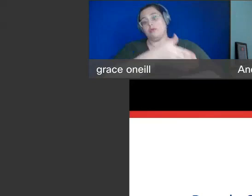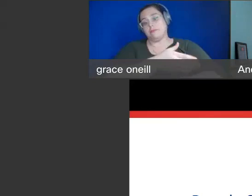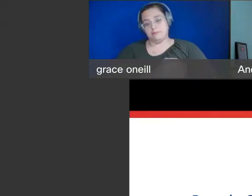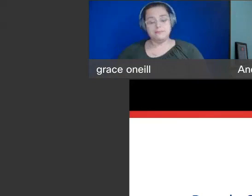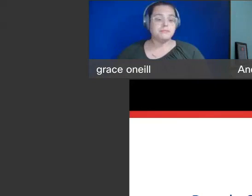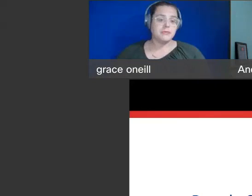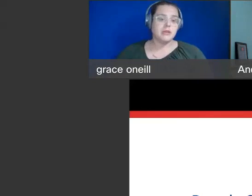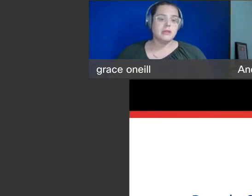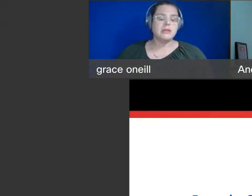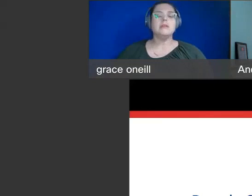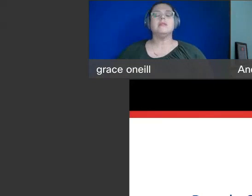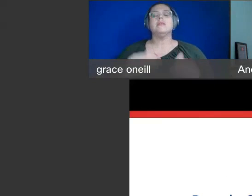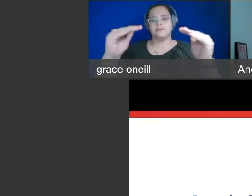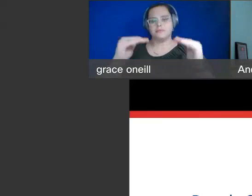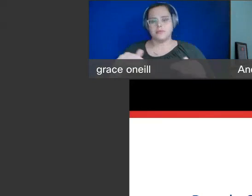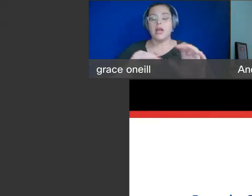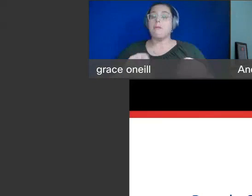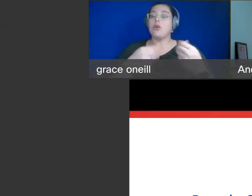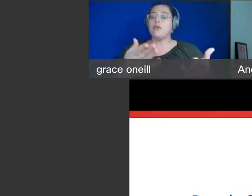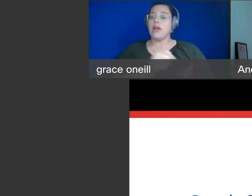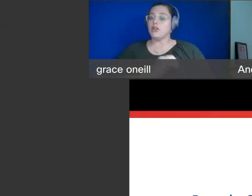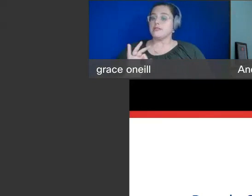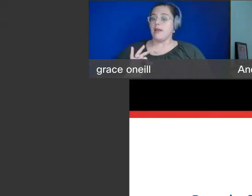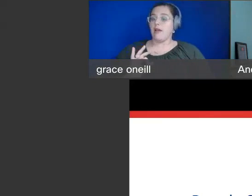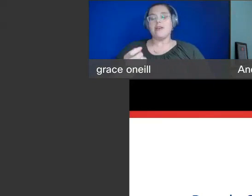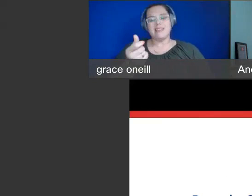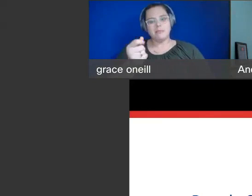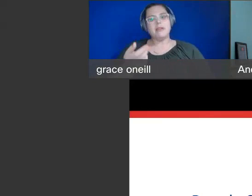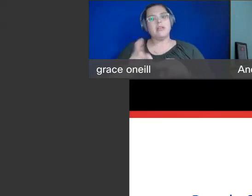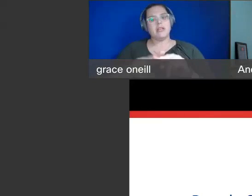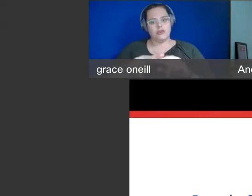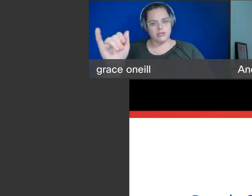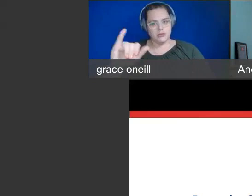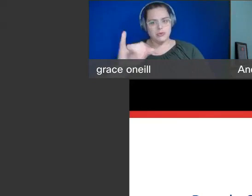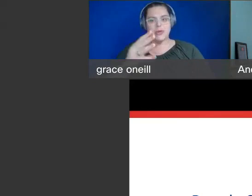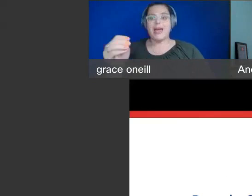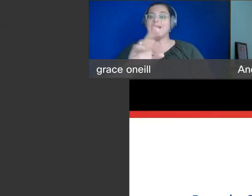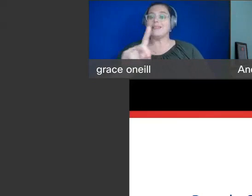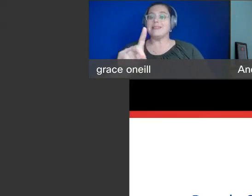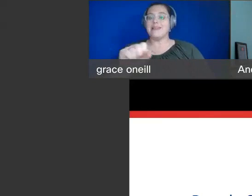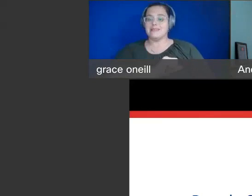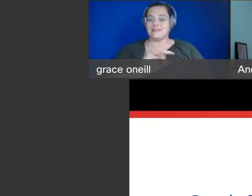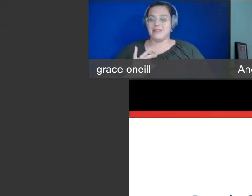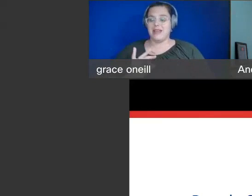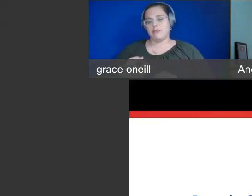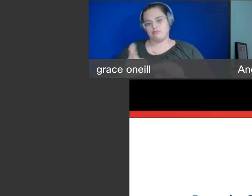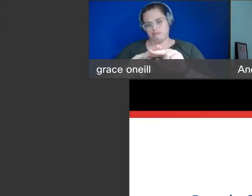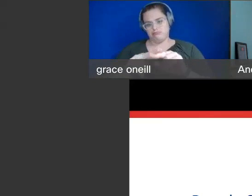Amongst provider staff, there's also been a slight increase, as well as with DDS staff. Both are now at 96%.